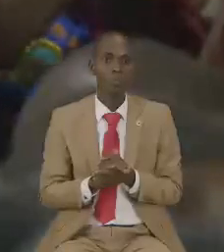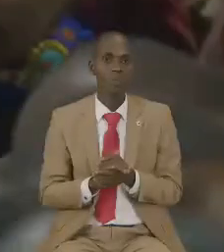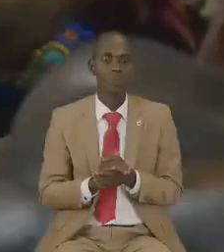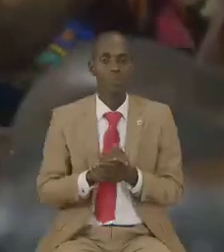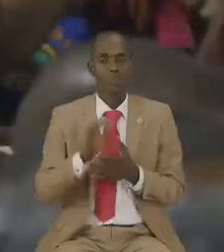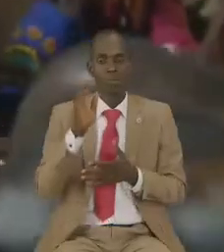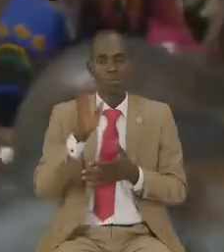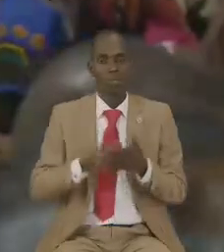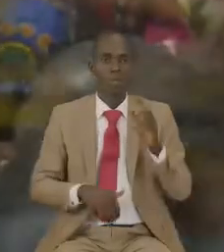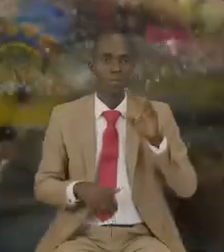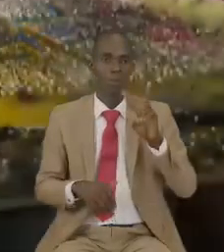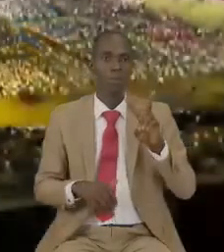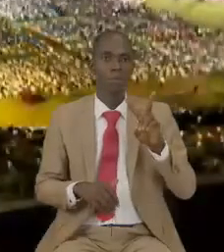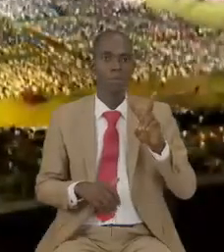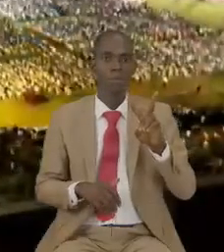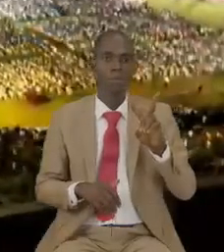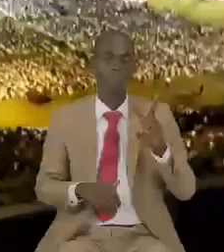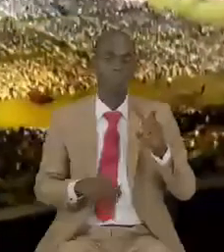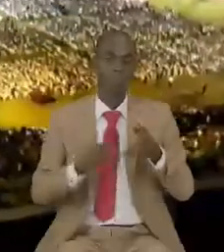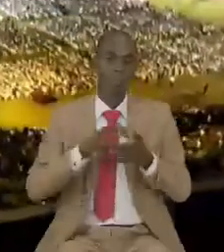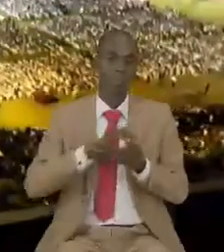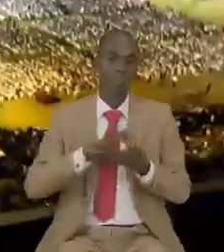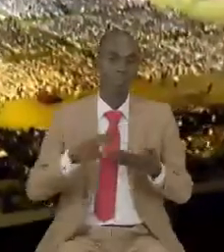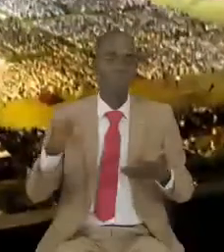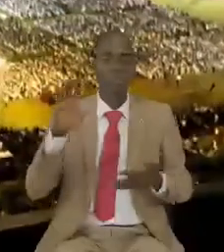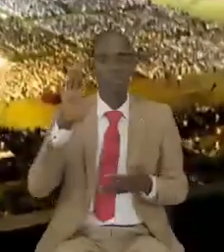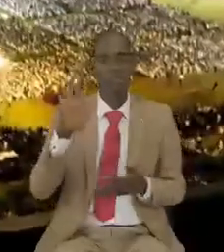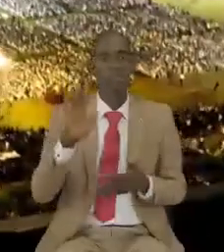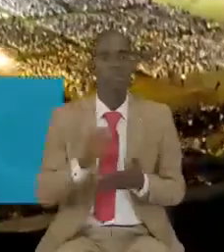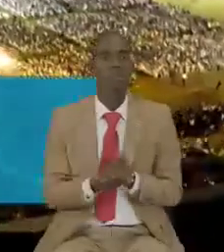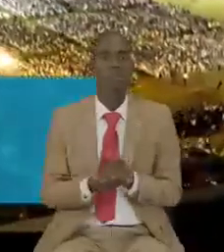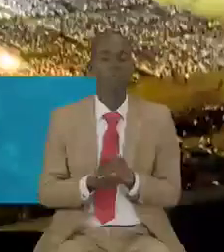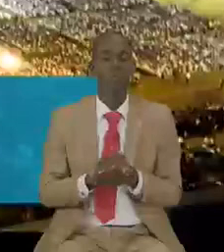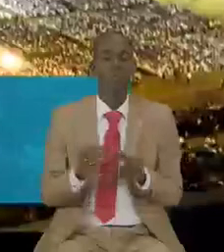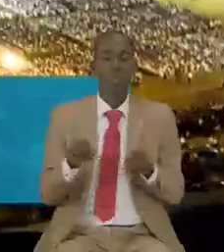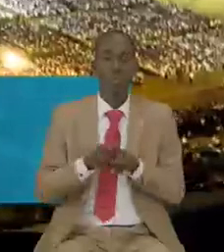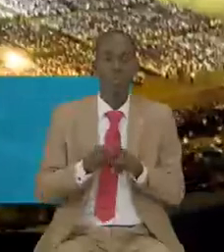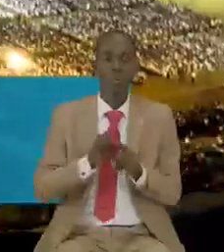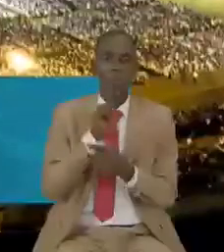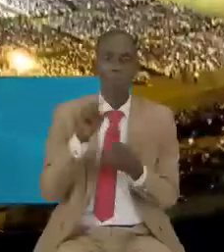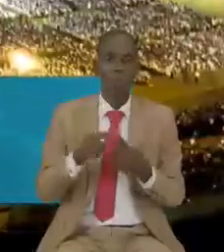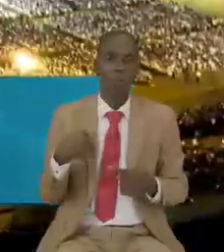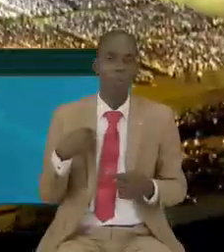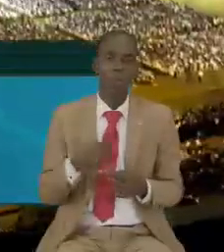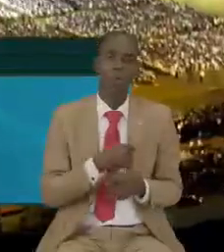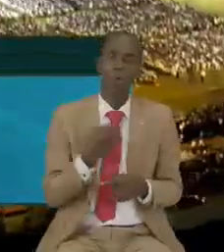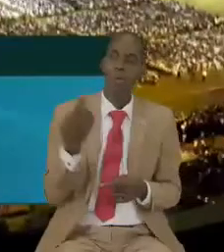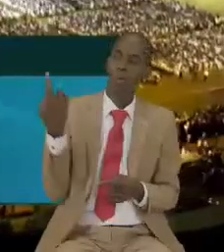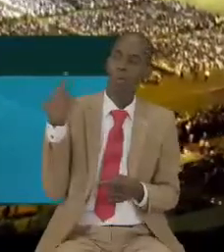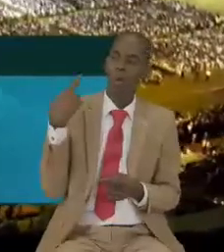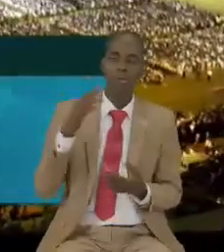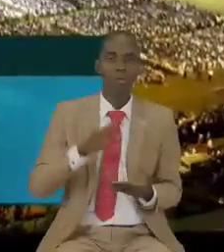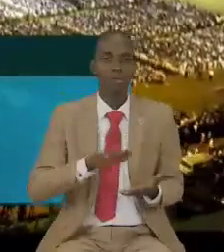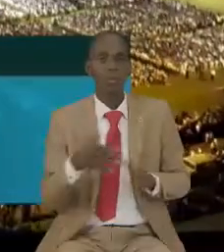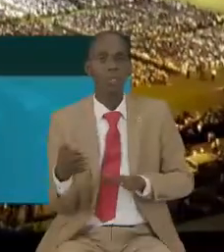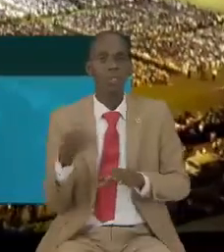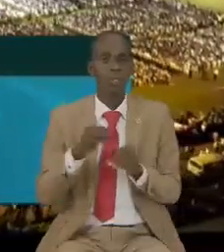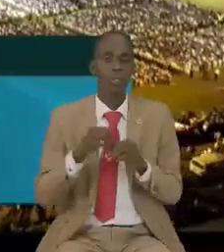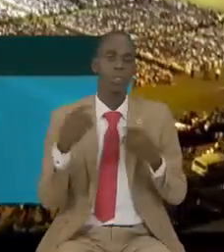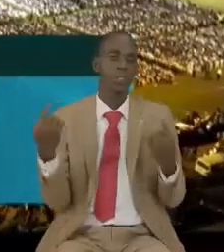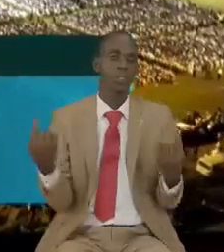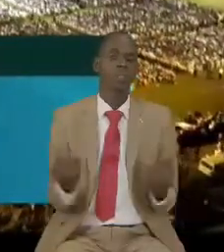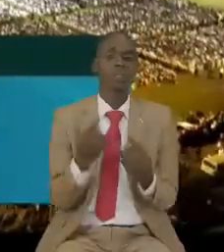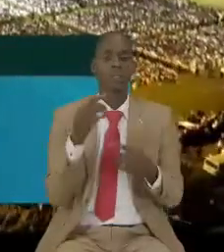chapter 2, reading from verse 5. Even when we were dead in